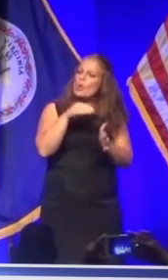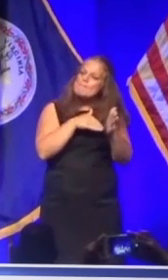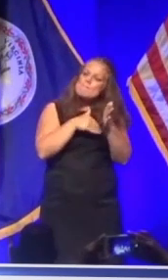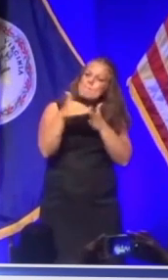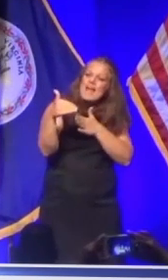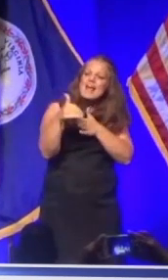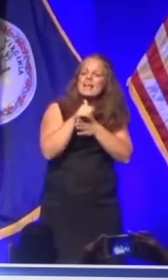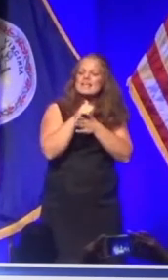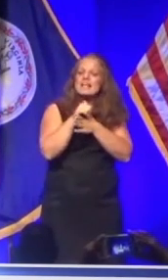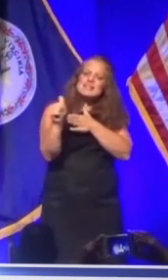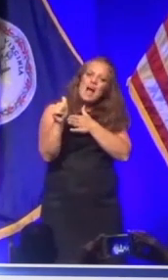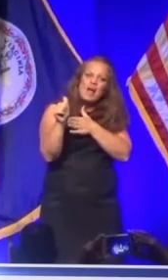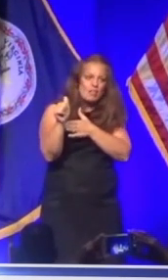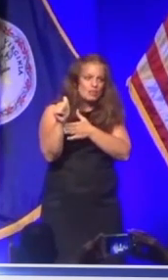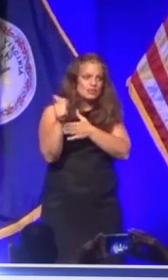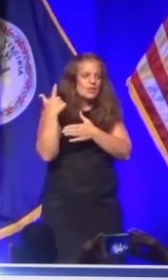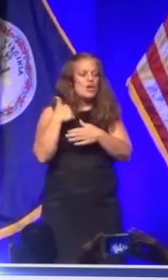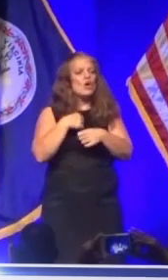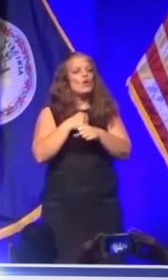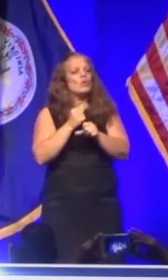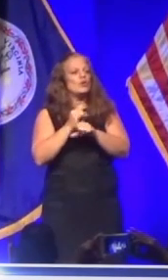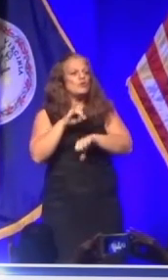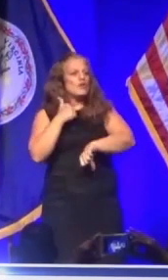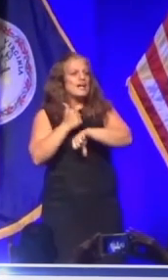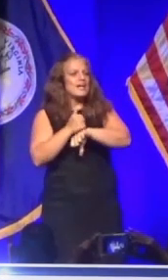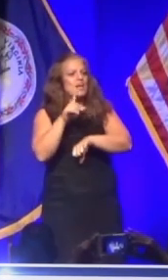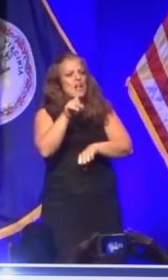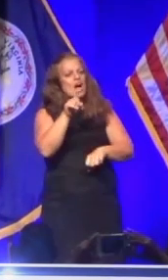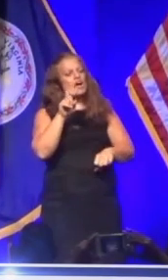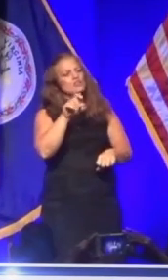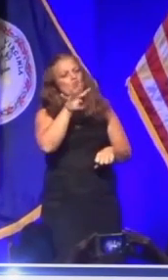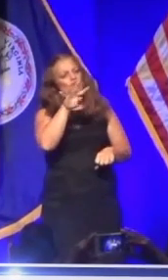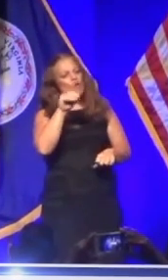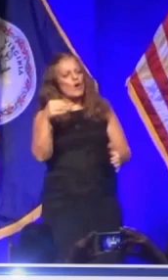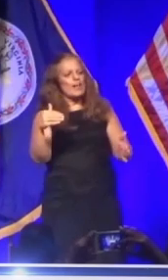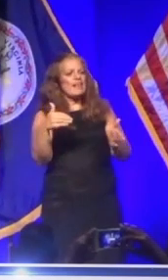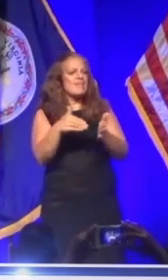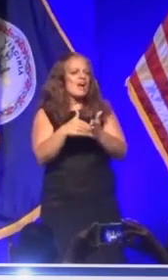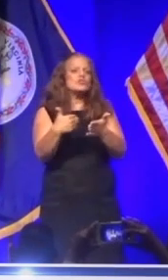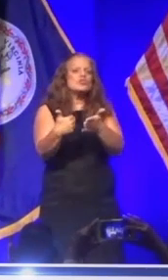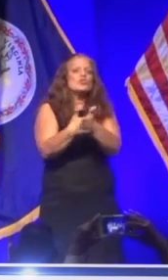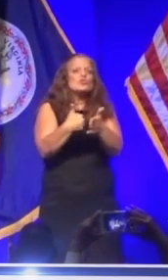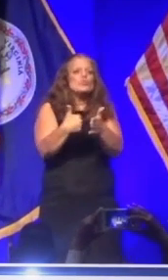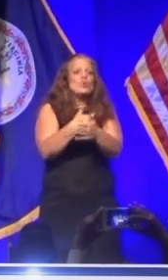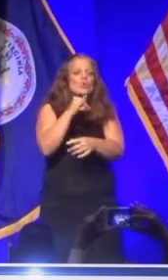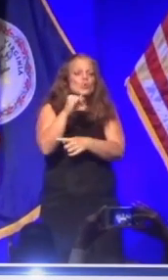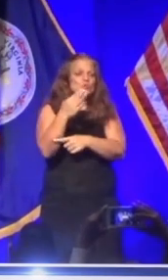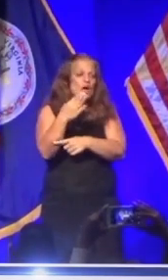capital investment and will create 140,000 jobs, new jobs here in